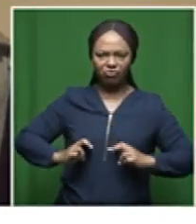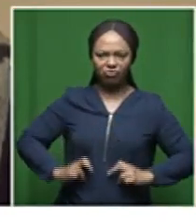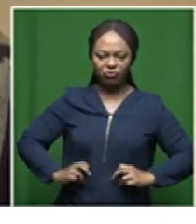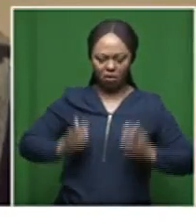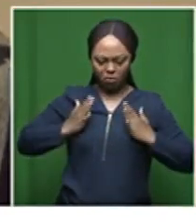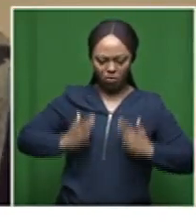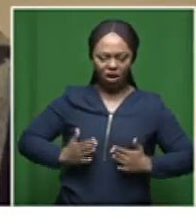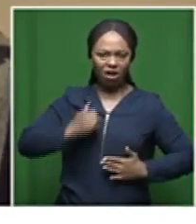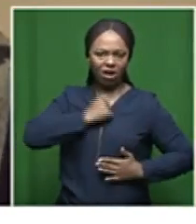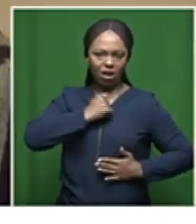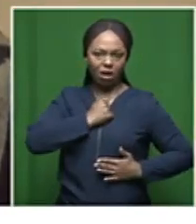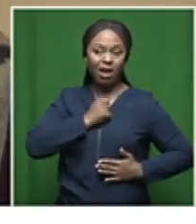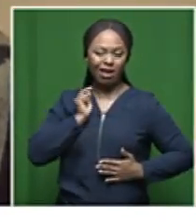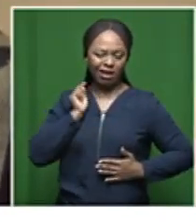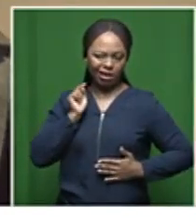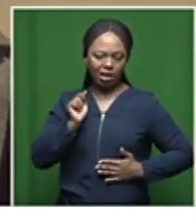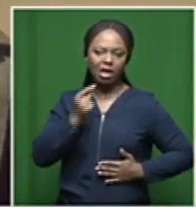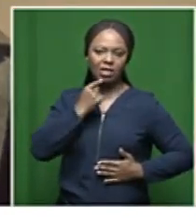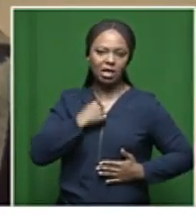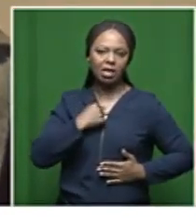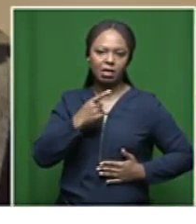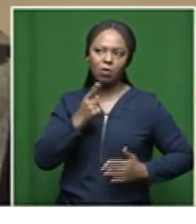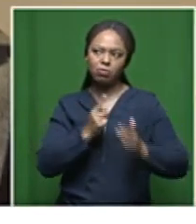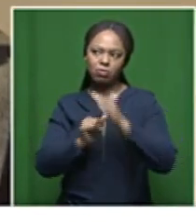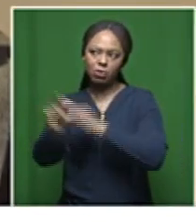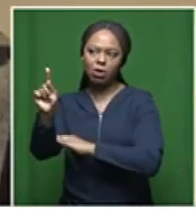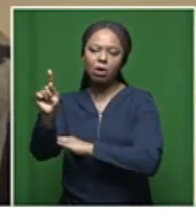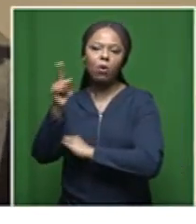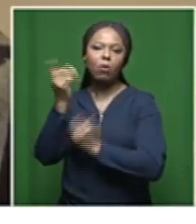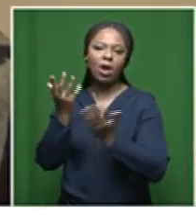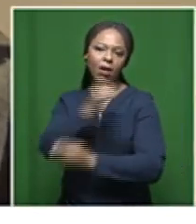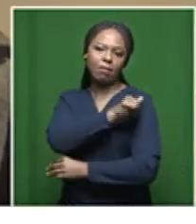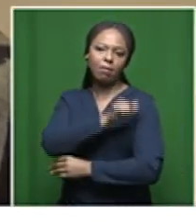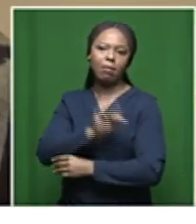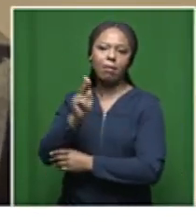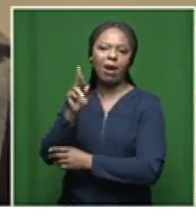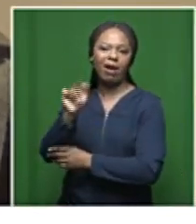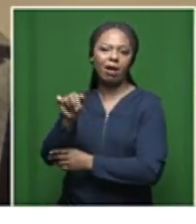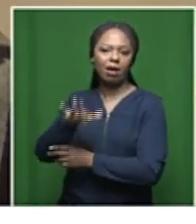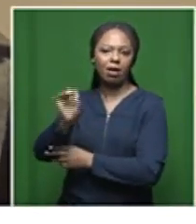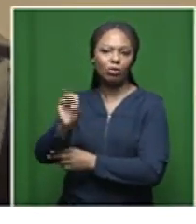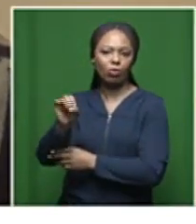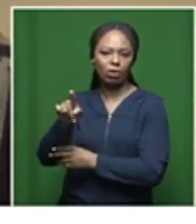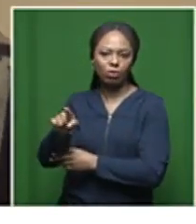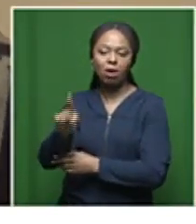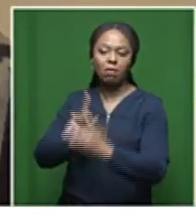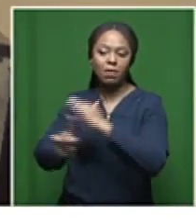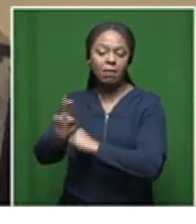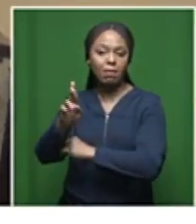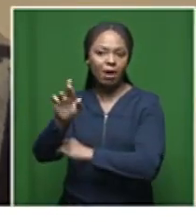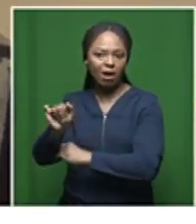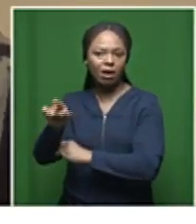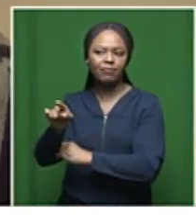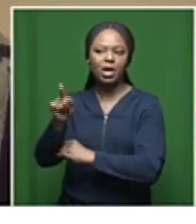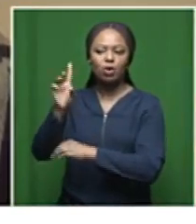gave him the idea that he must send me to hospital, and he sent me to Baragwanath Hospital. And when I got to Baragwanath Hospital, the doctors checked me,